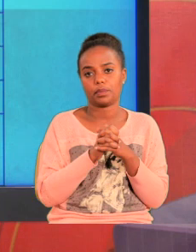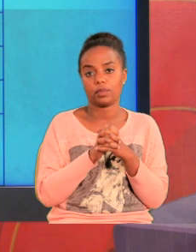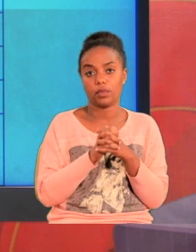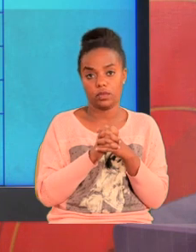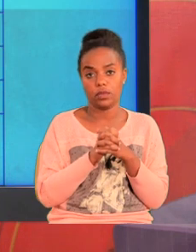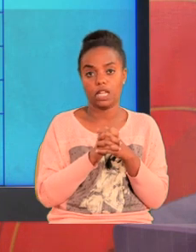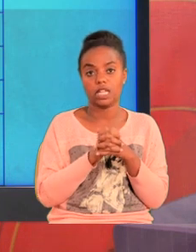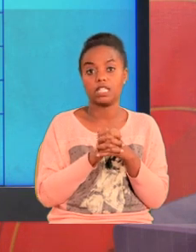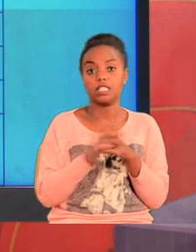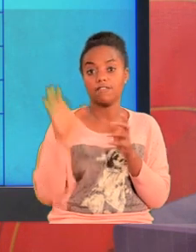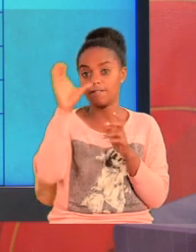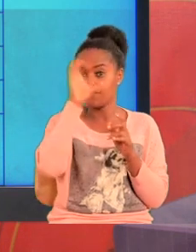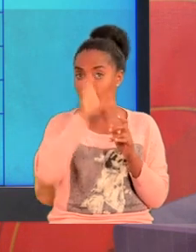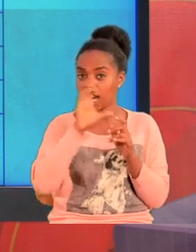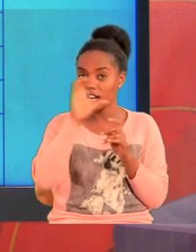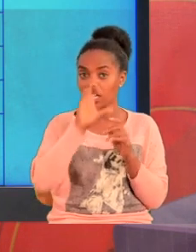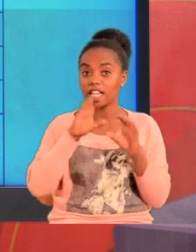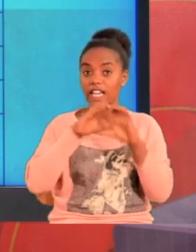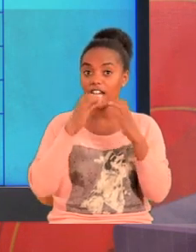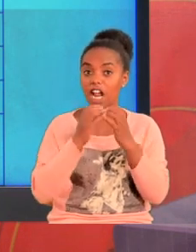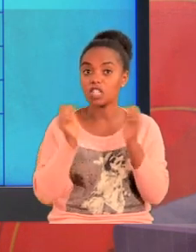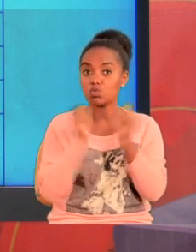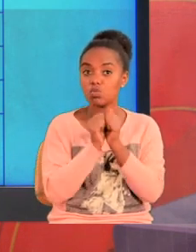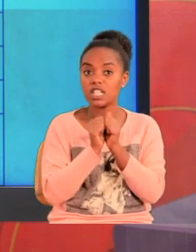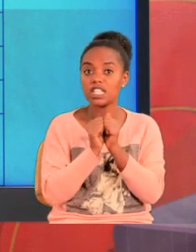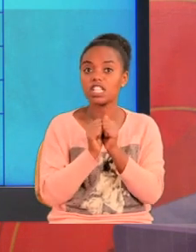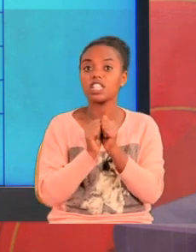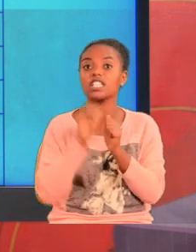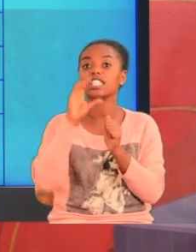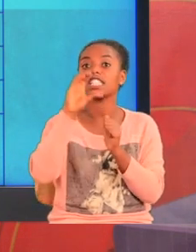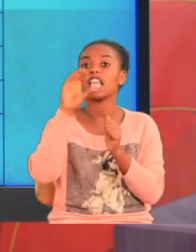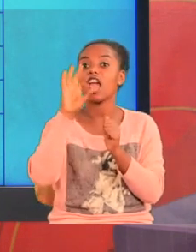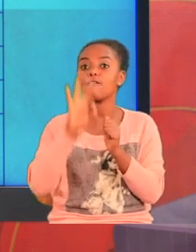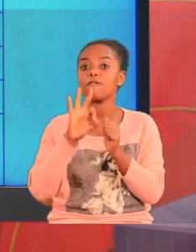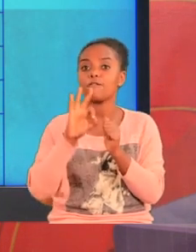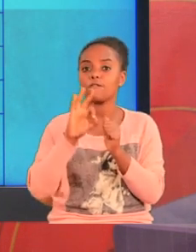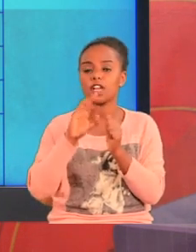So we search for a class with cumulative frequency